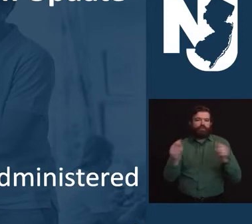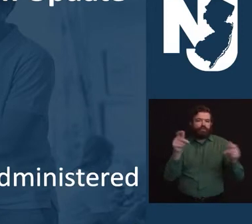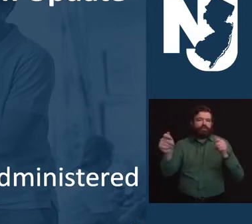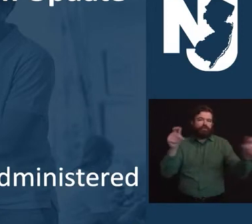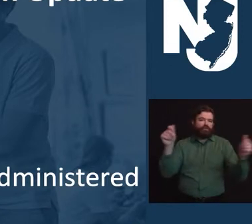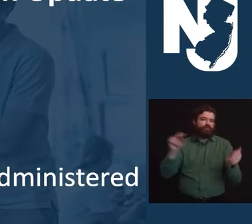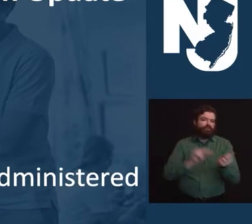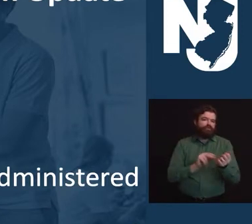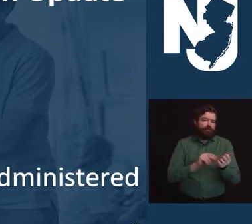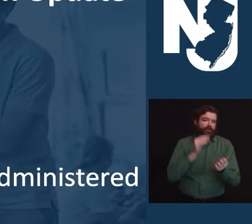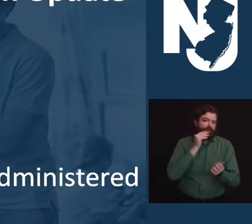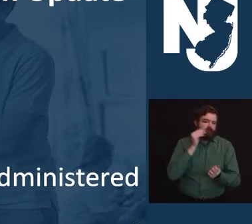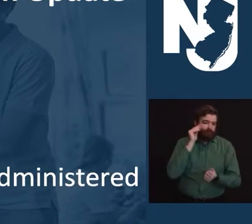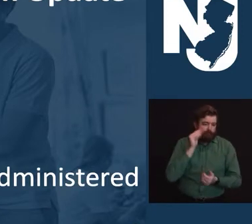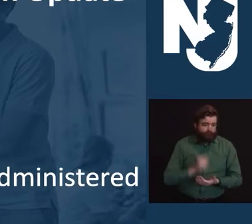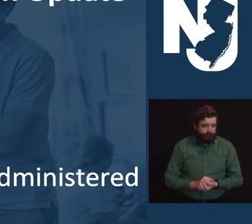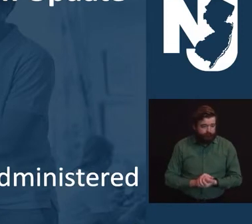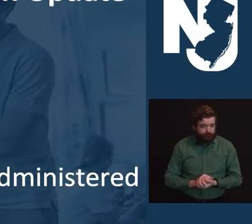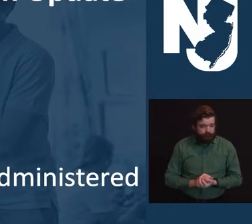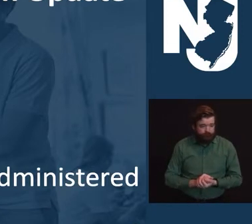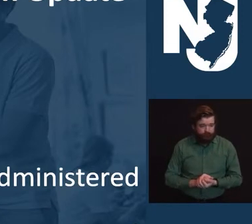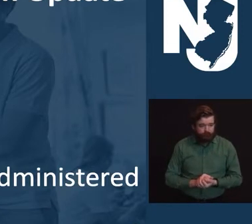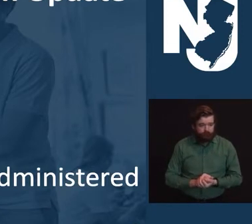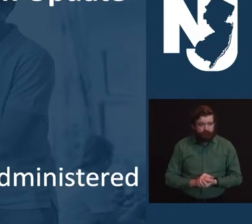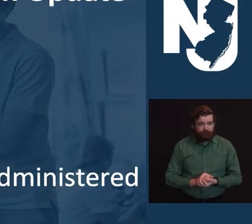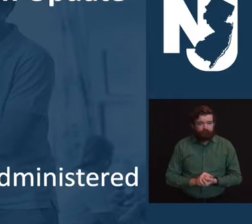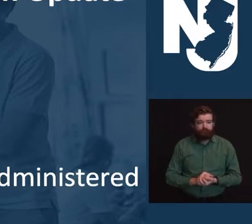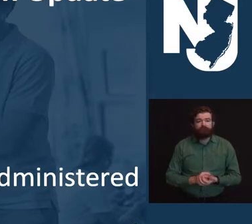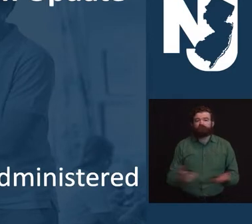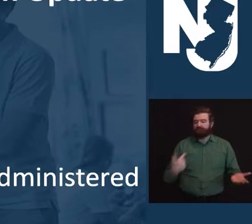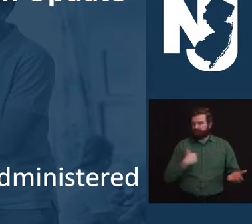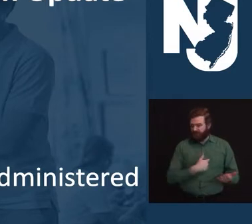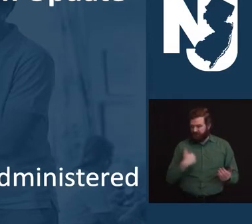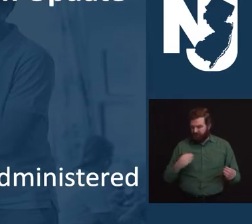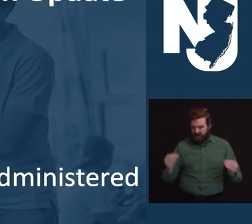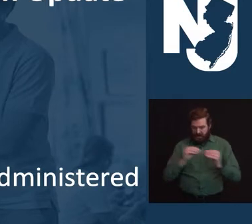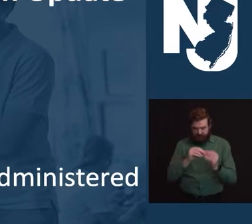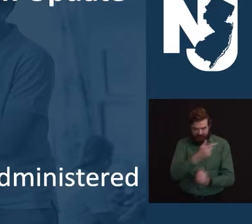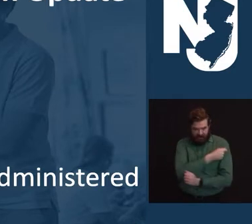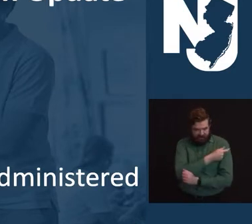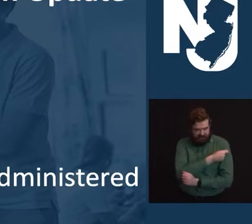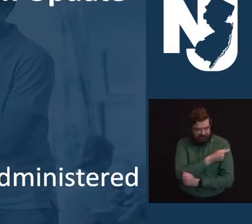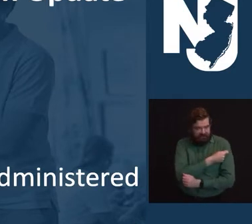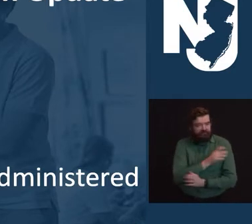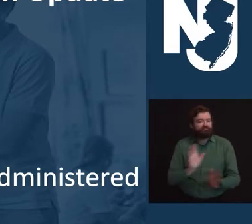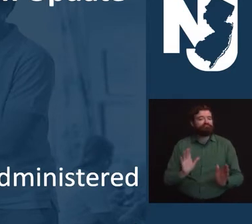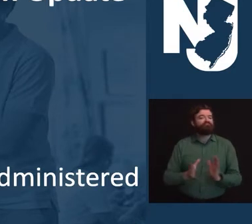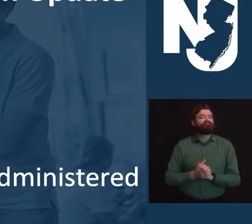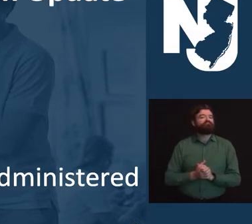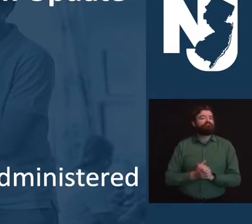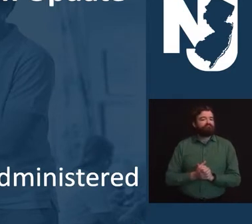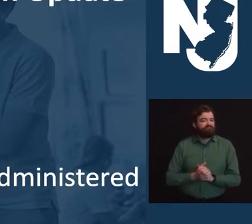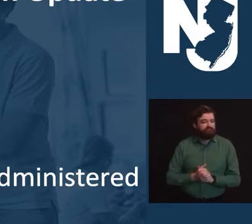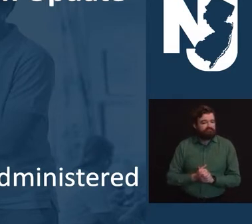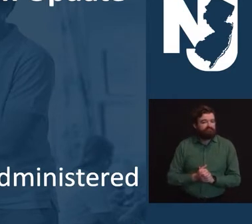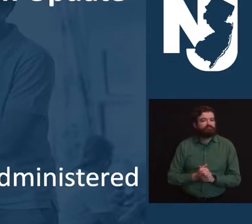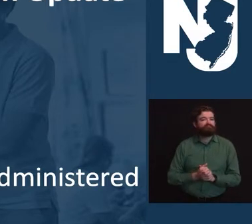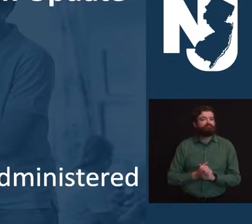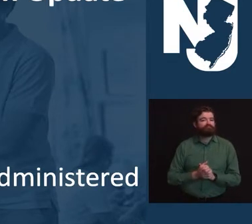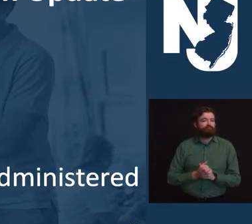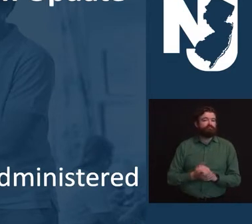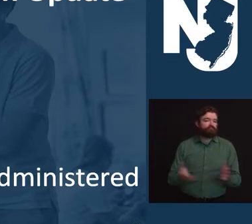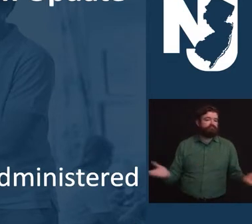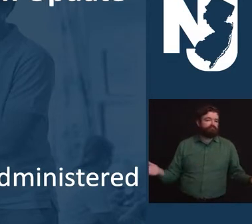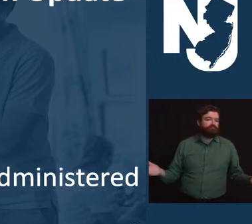much higher than that in terms of what percentage are administered, but it's been progress, and we need to see them to continue to make